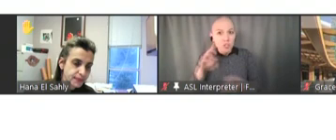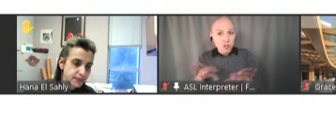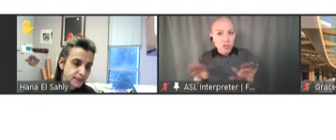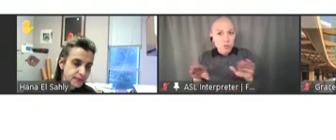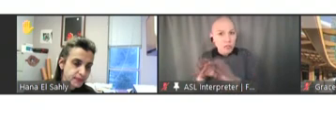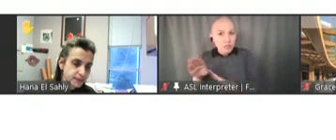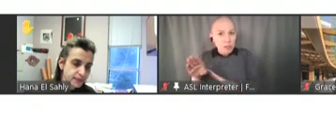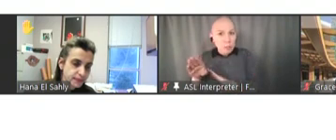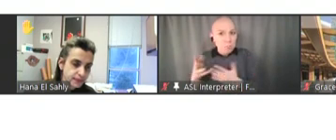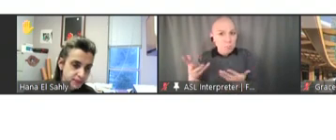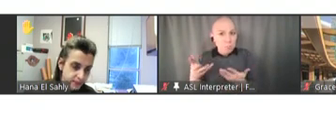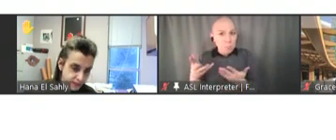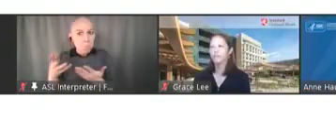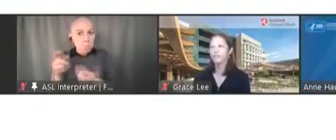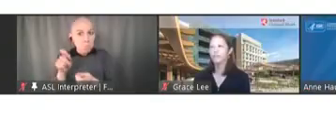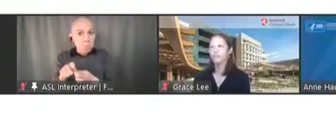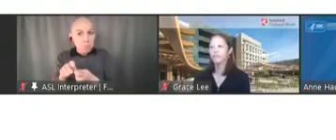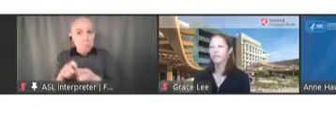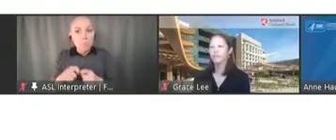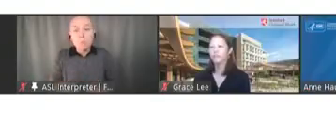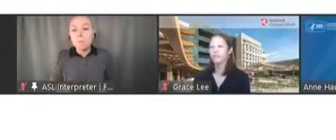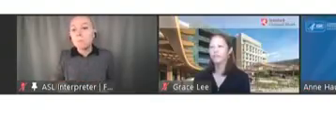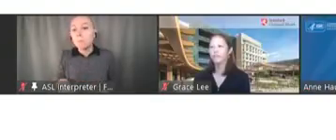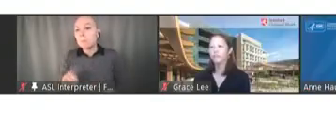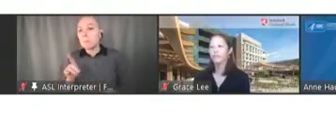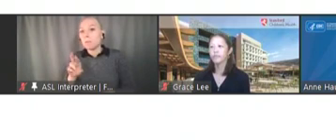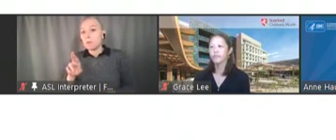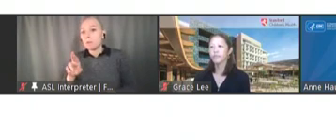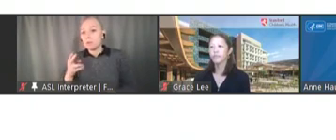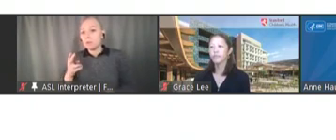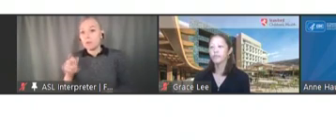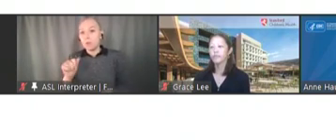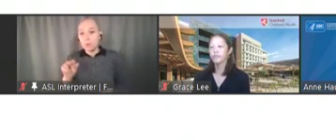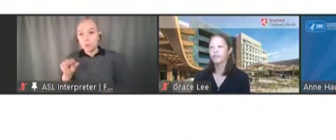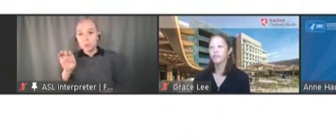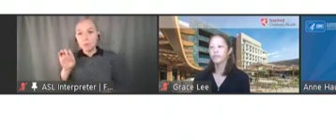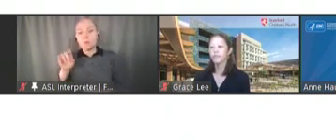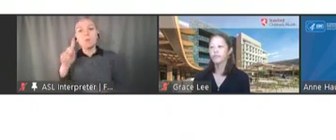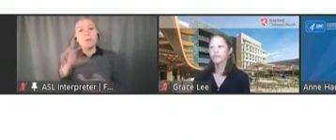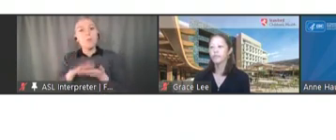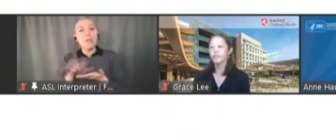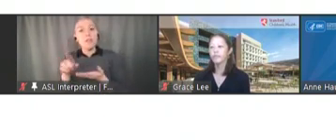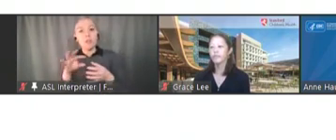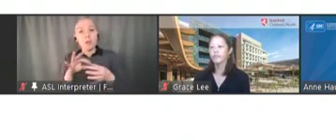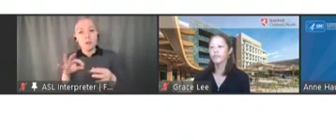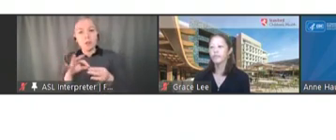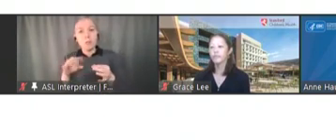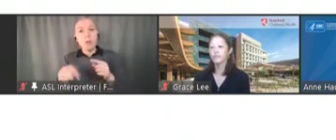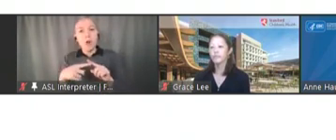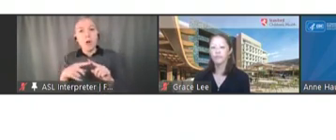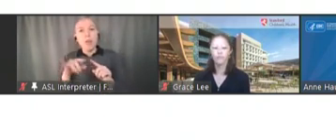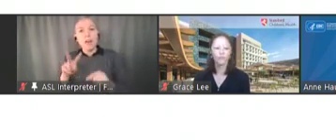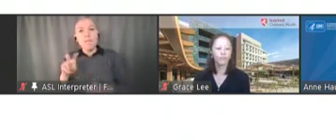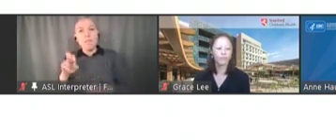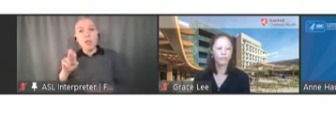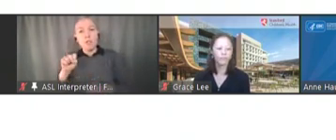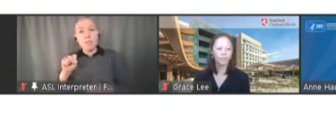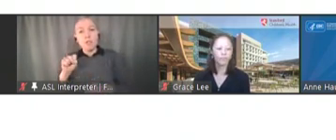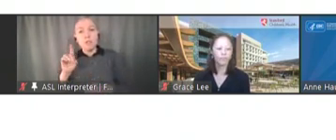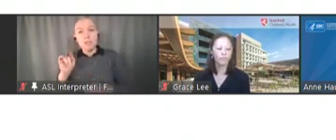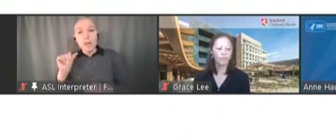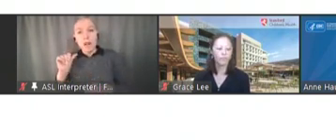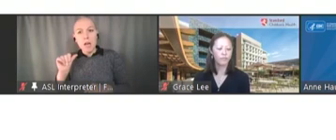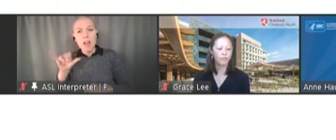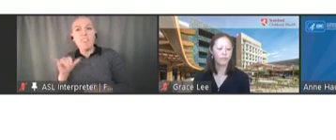So I think you're referring to the VAERS data that I showed that was the